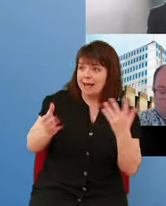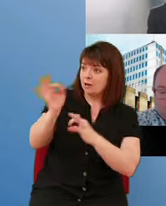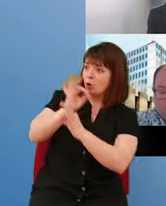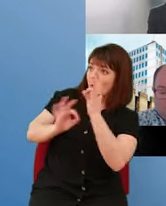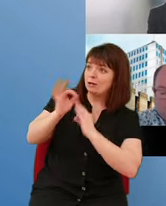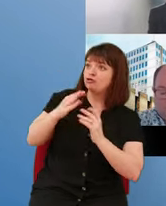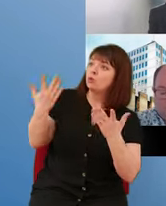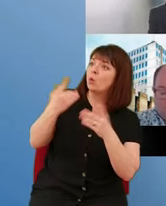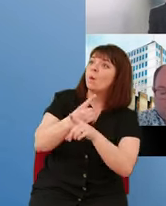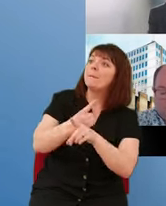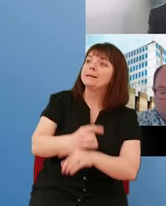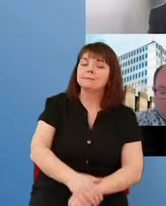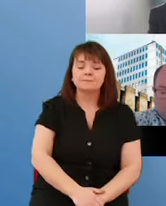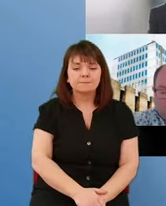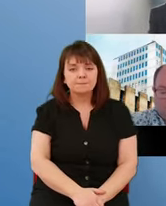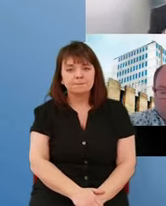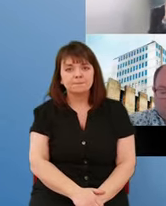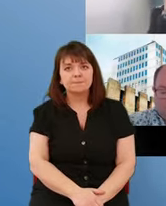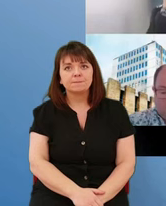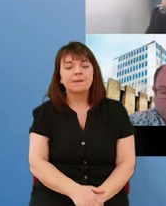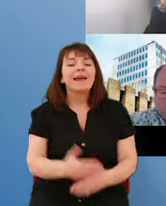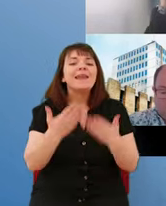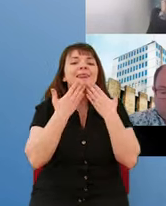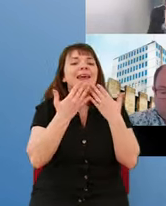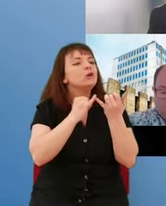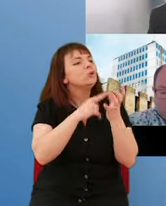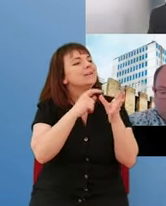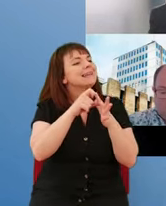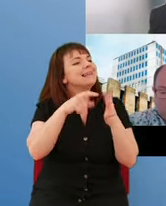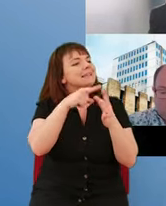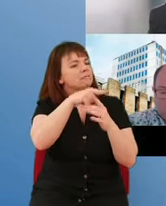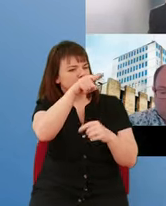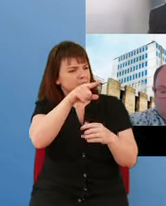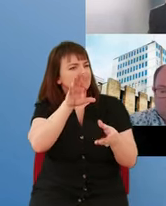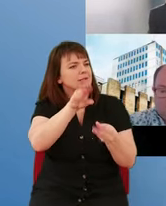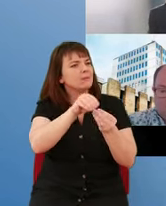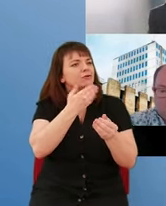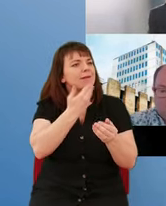questions, comments for Sadie on the risk register?